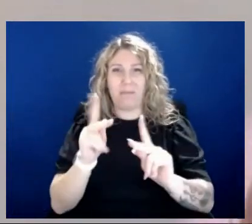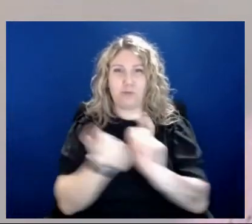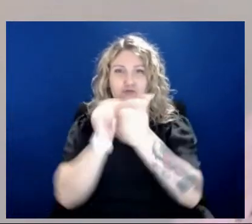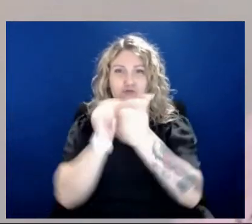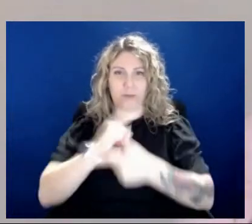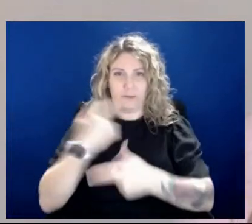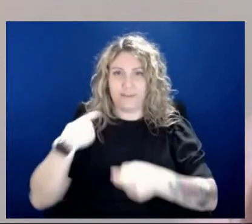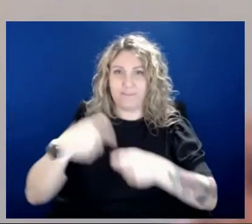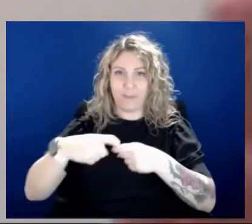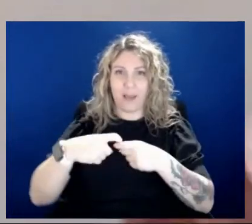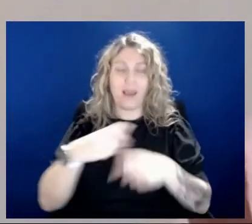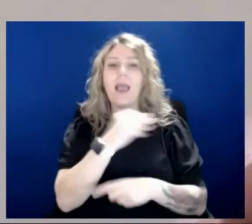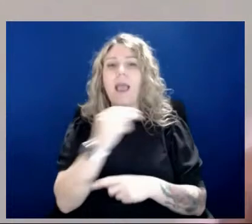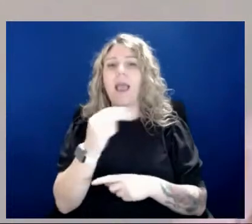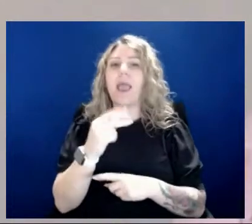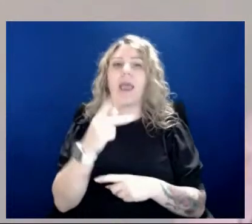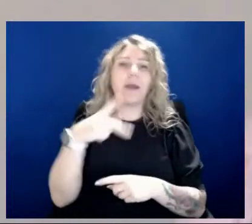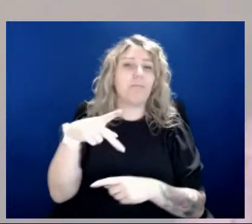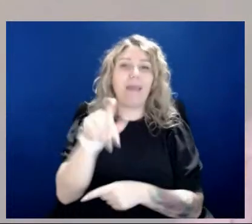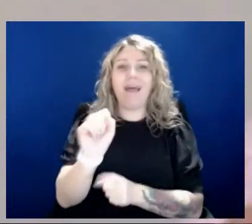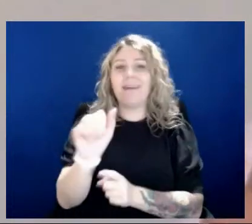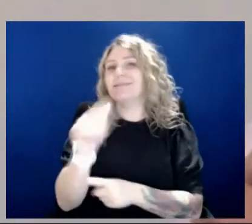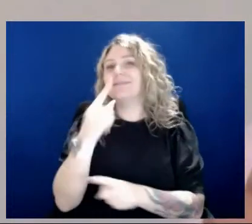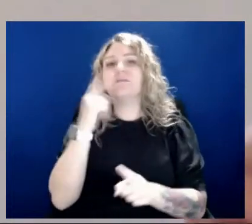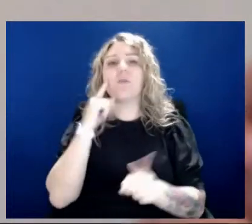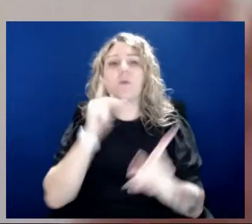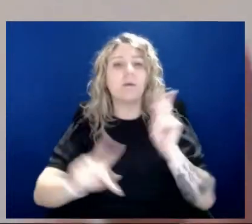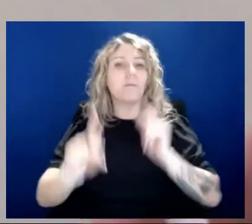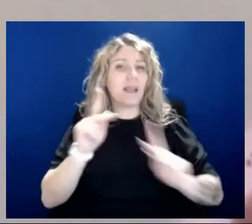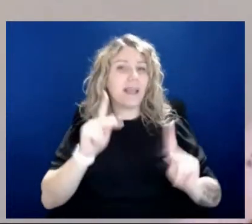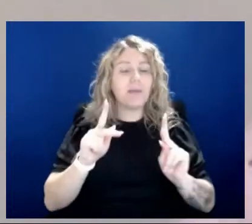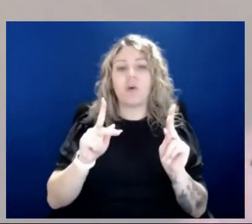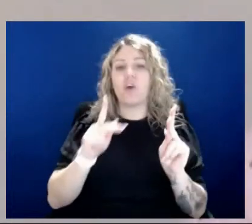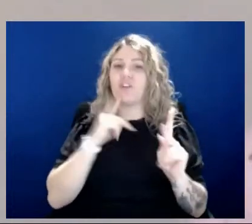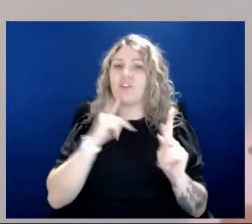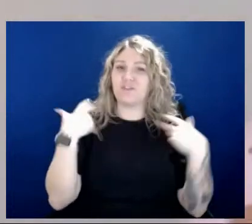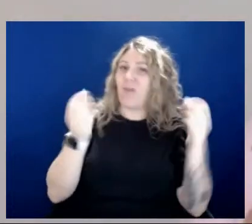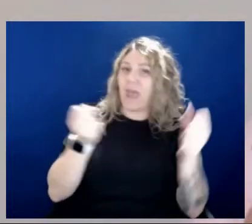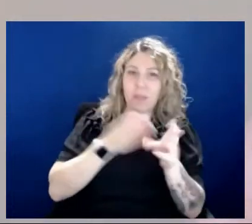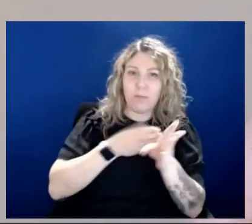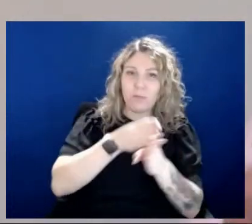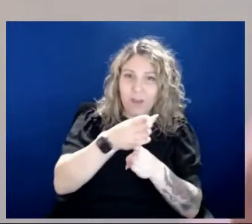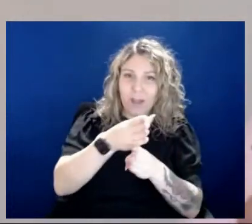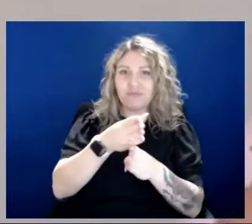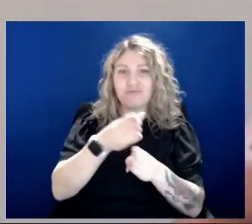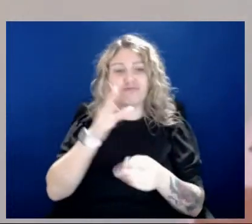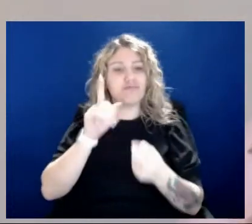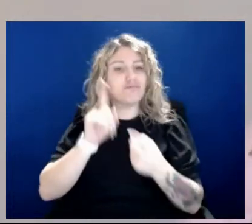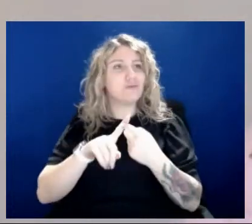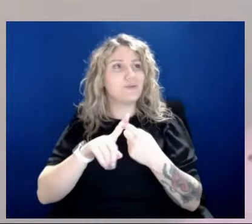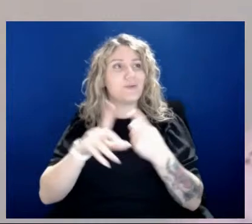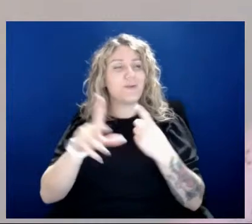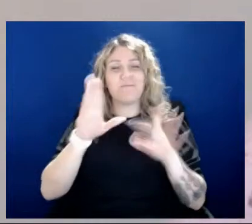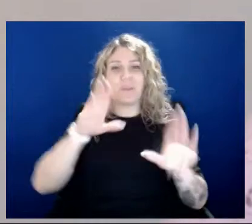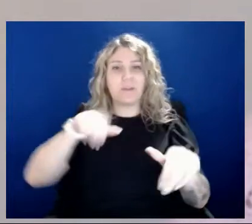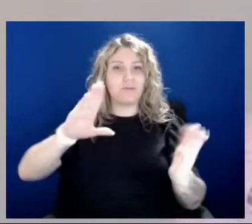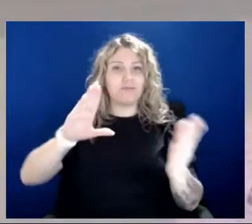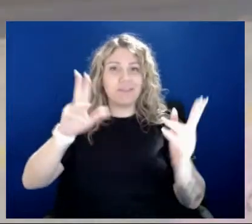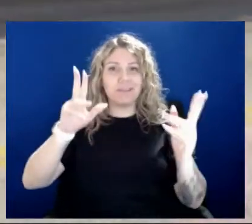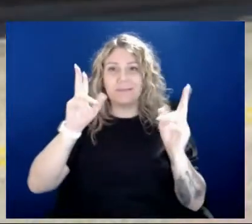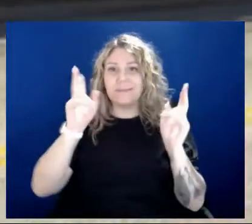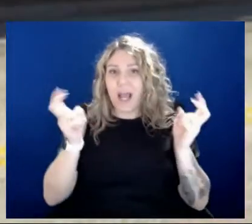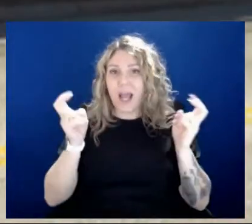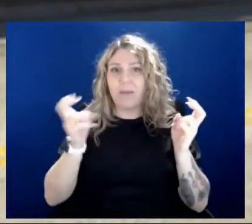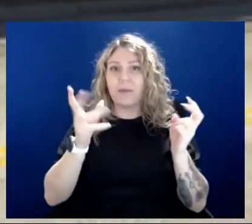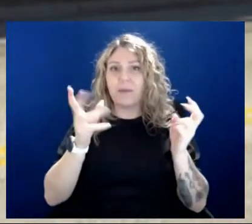develop PSAs with testimonials from people, also from health professionals, addressing these topics. And what